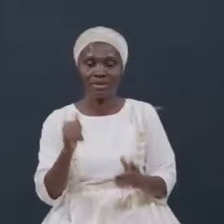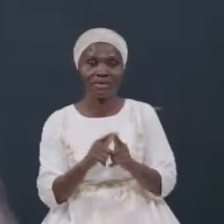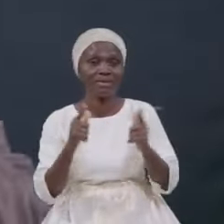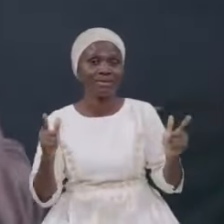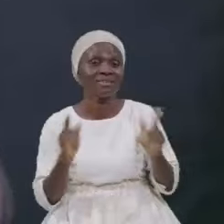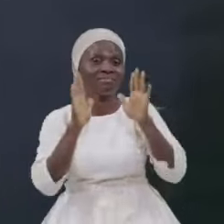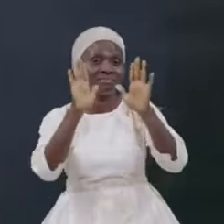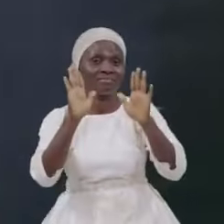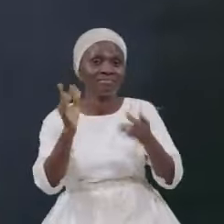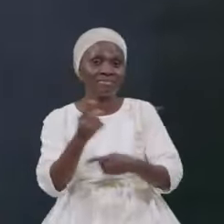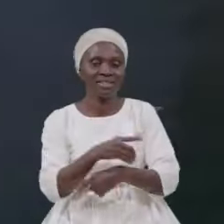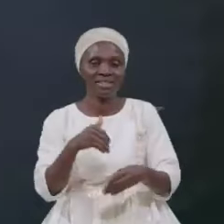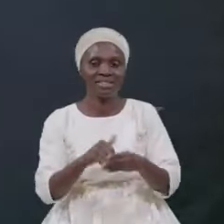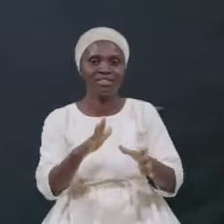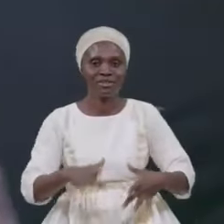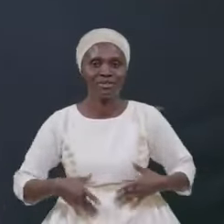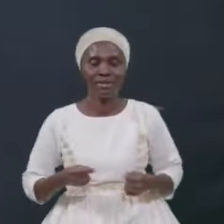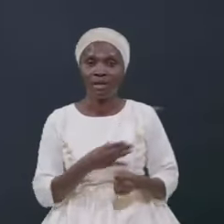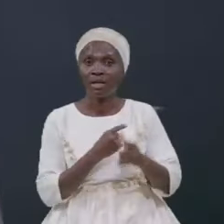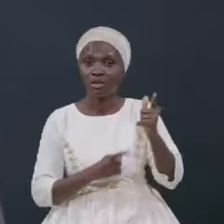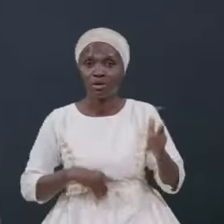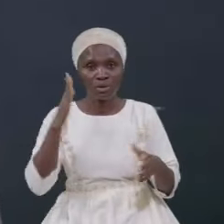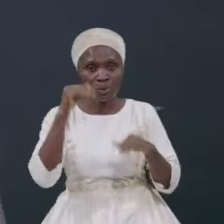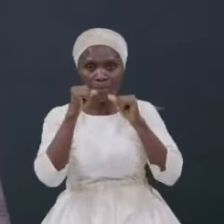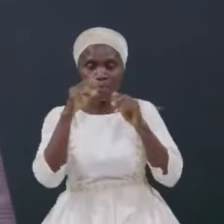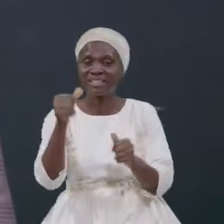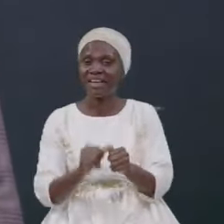everyone beyond your expectation.